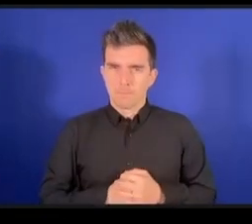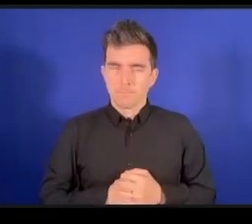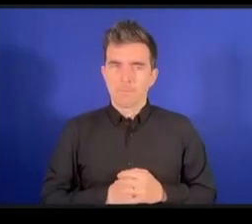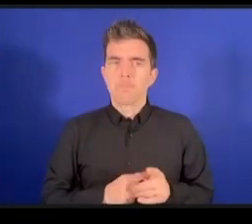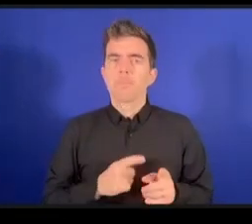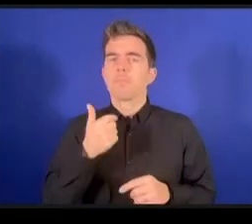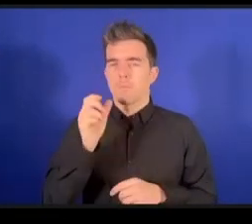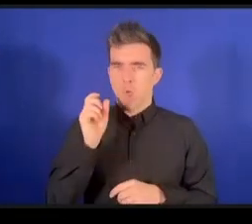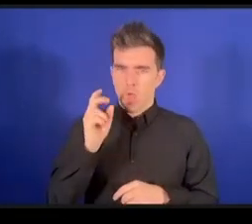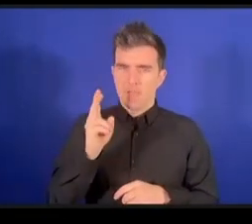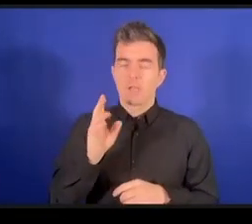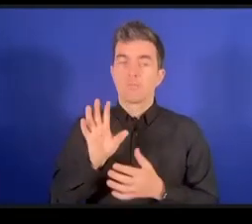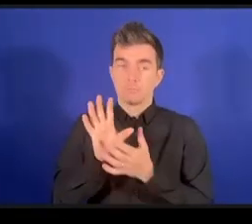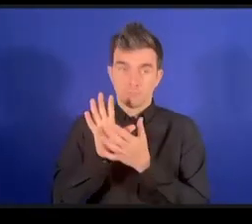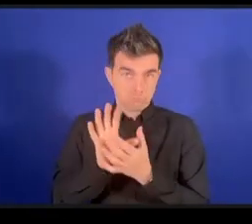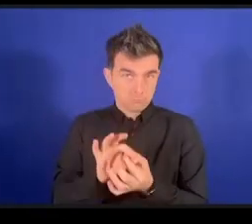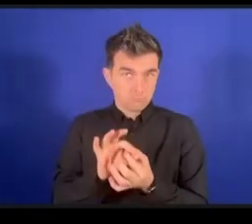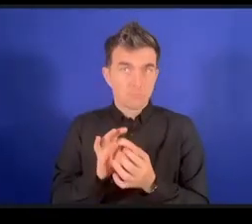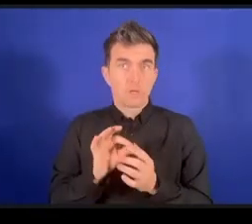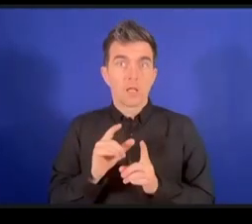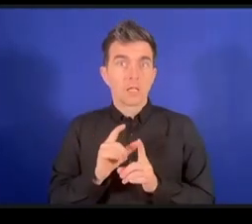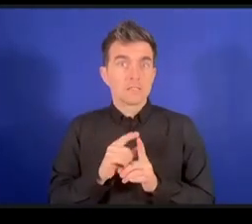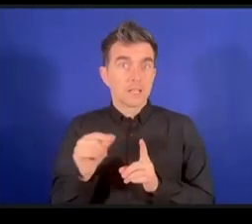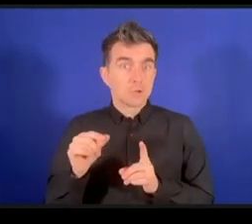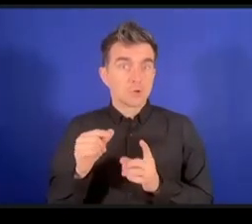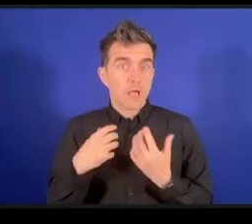Then it's children, Dynamic Coalition on Children.